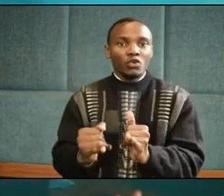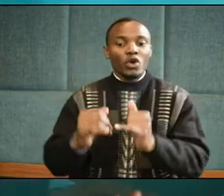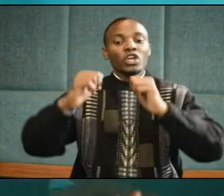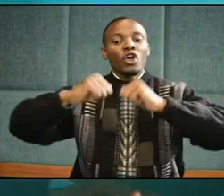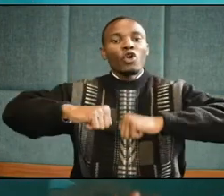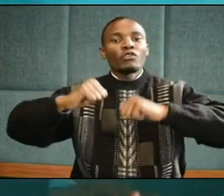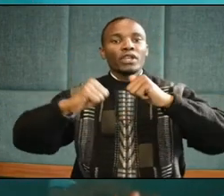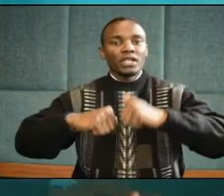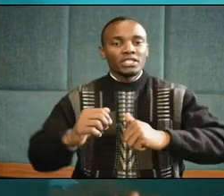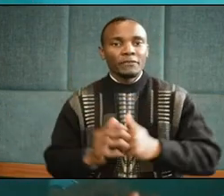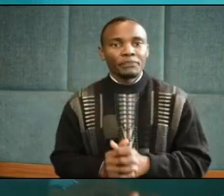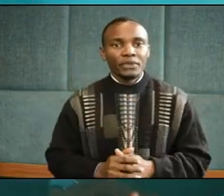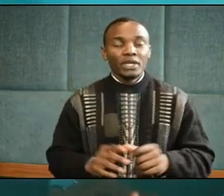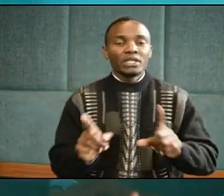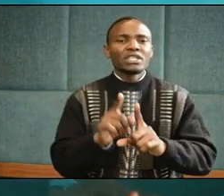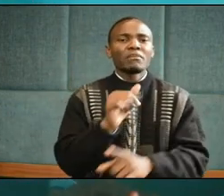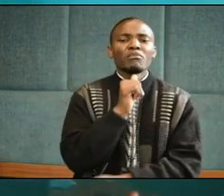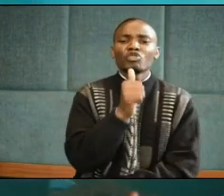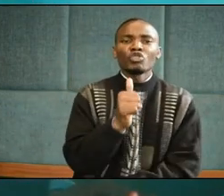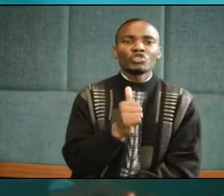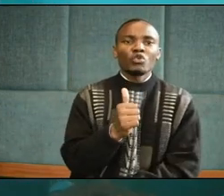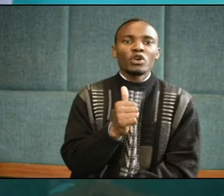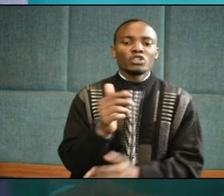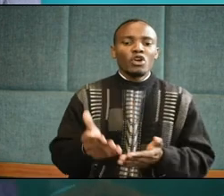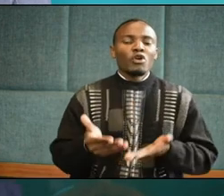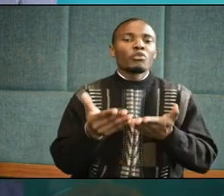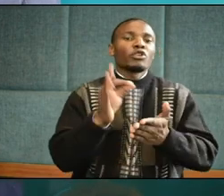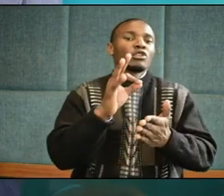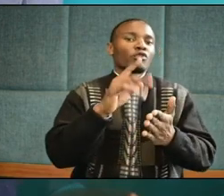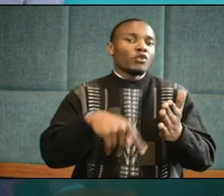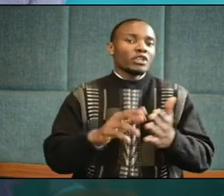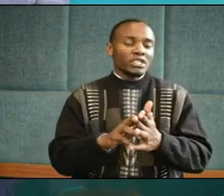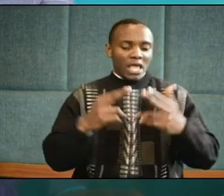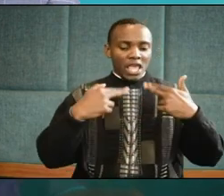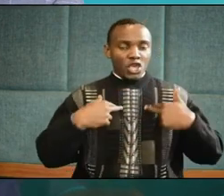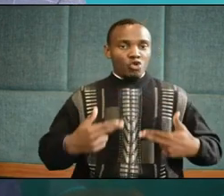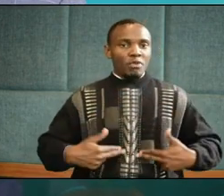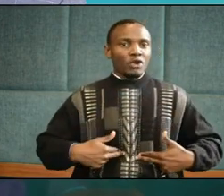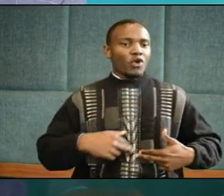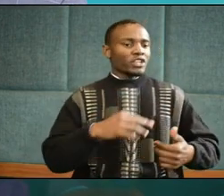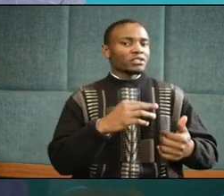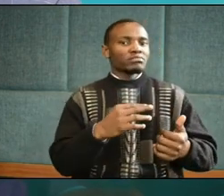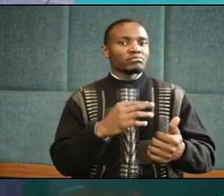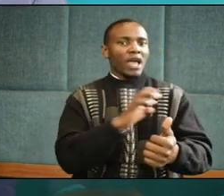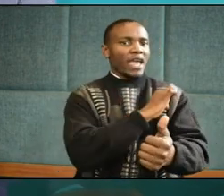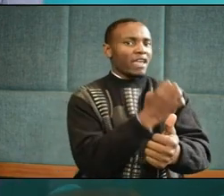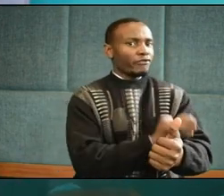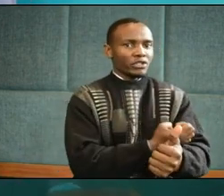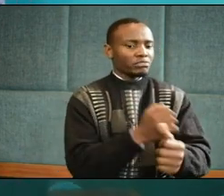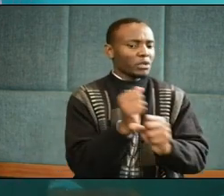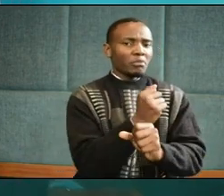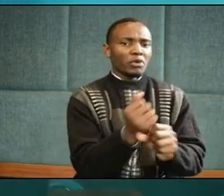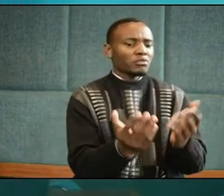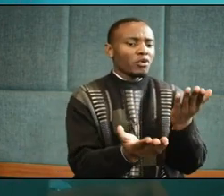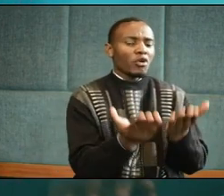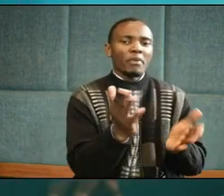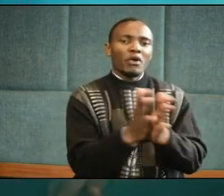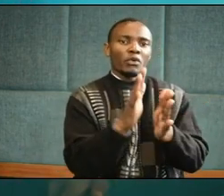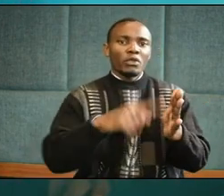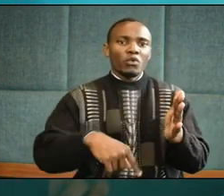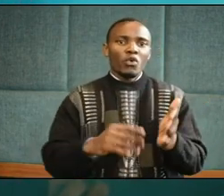and not a product of human effort. It cannot be compared with the